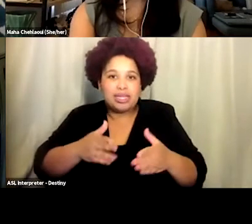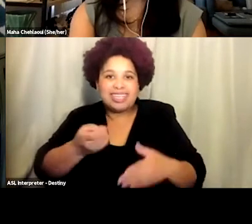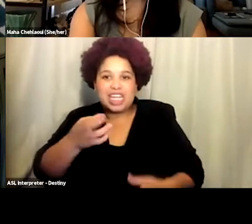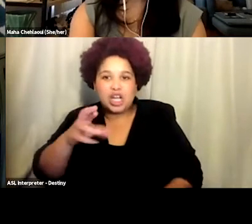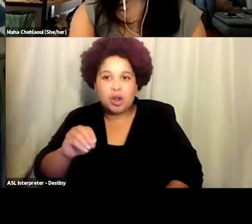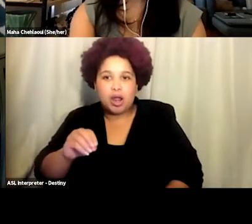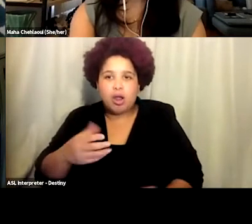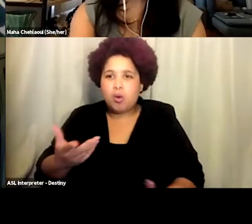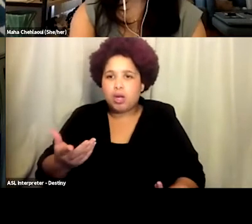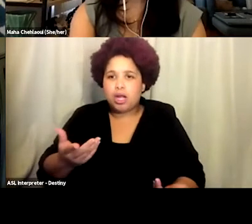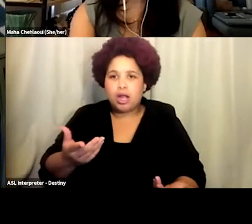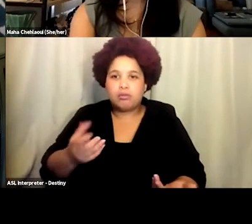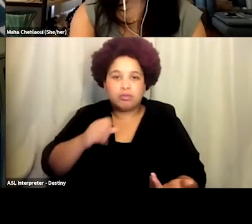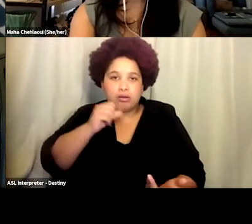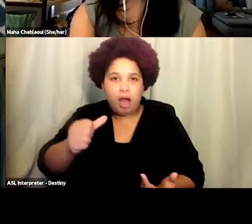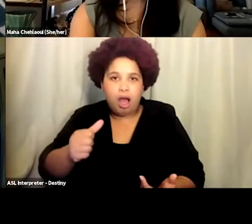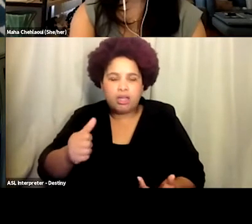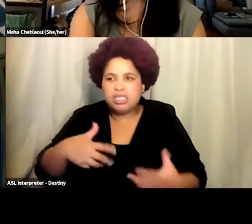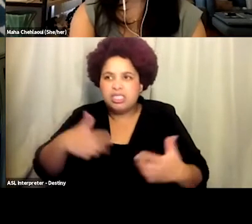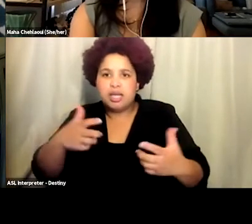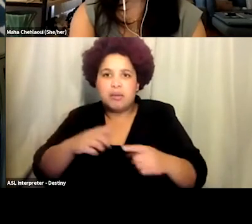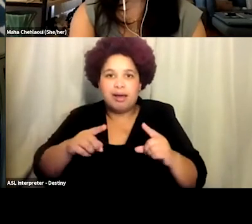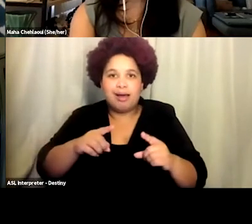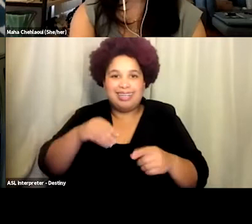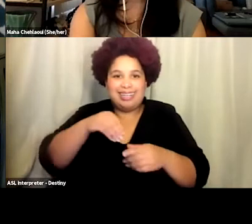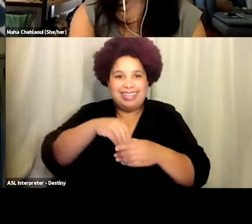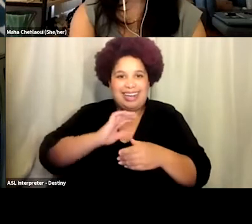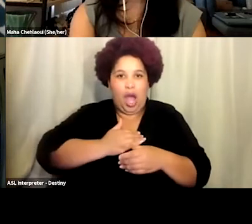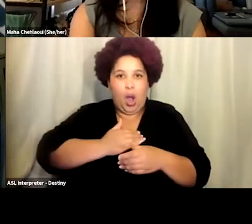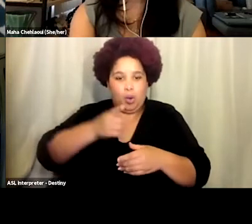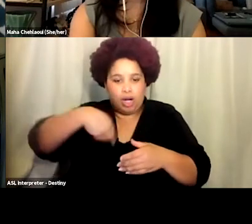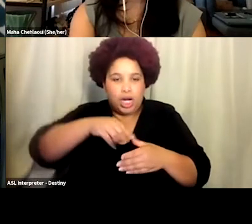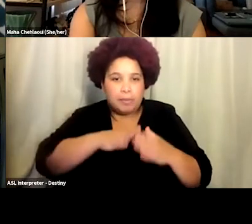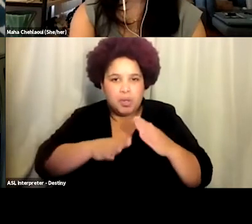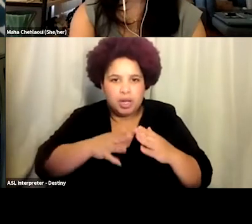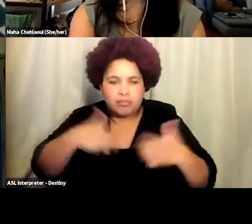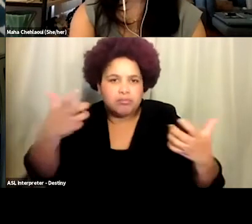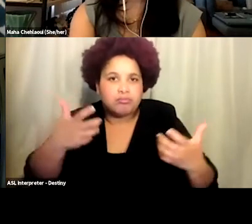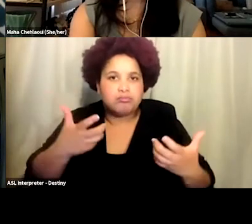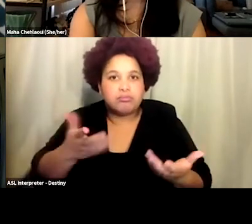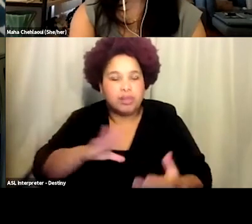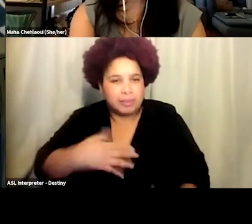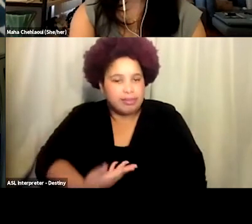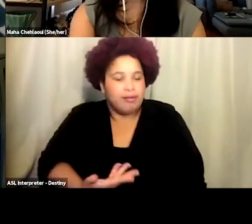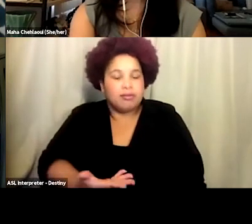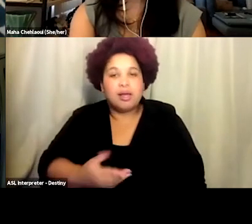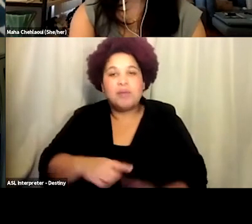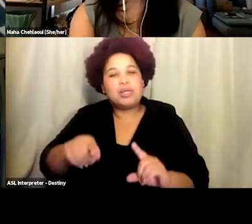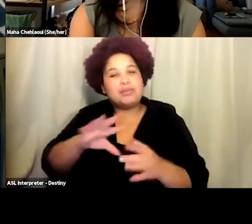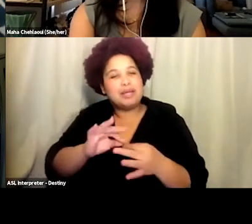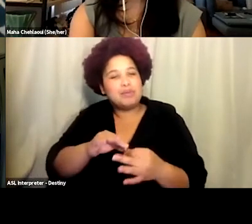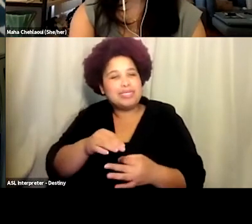to be less, you know, up in arms in that space. But when it's within our community, we're all kind of up in arms. But what you said is actually quite